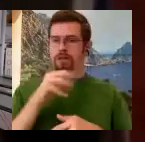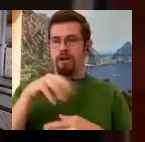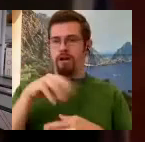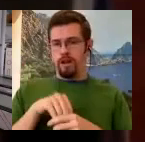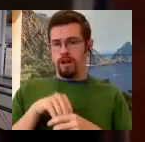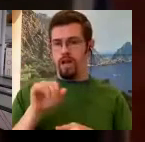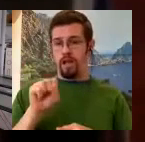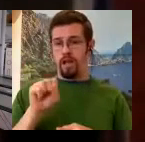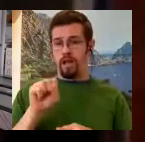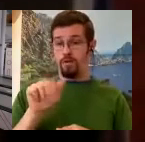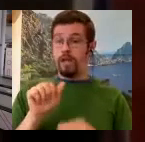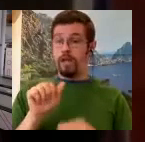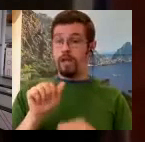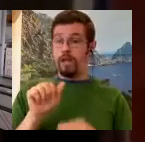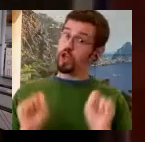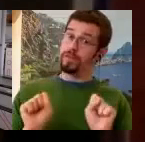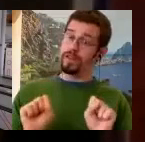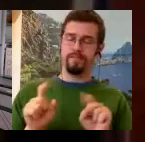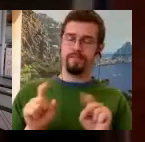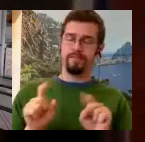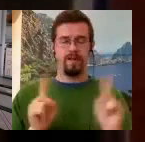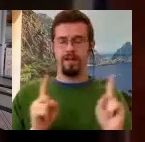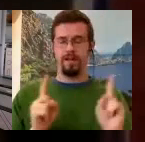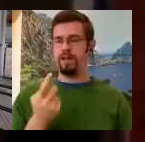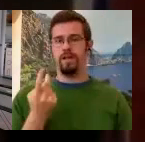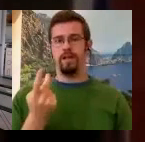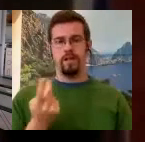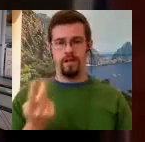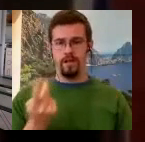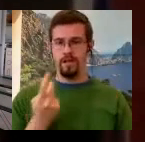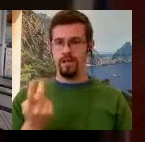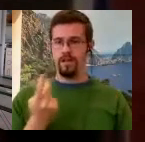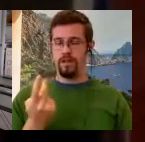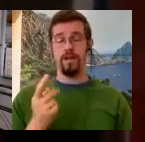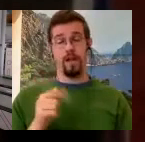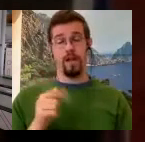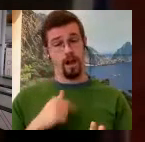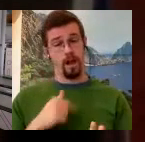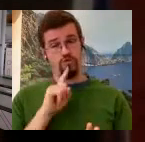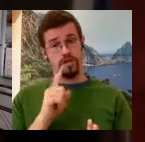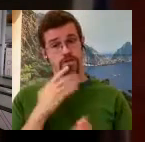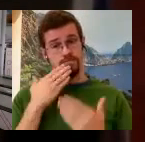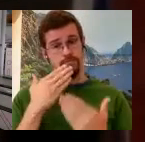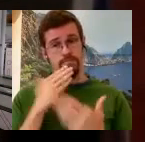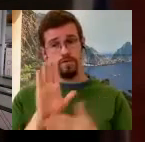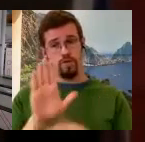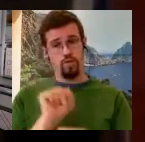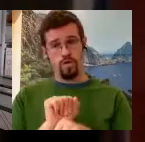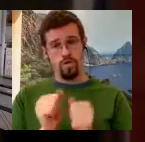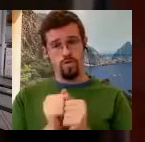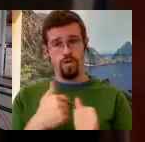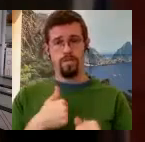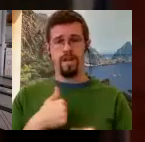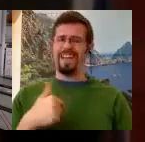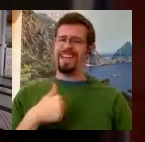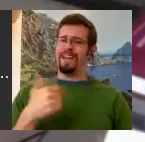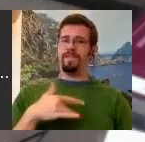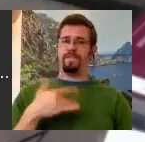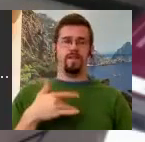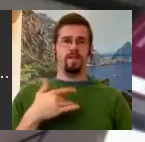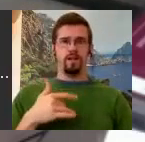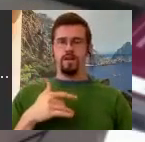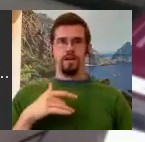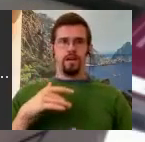be. But you and I, the reason I appreciate your work with me was that I felt really flustered by